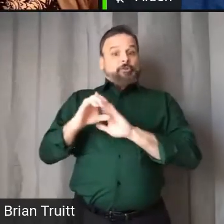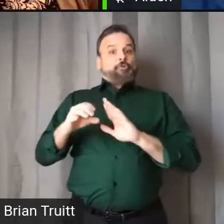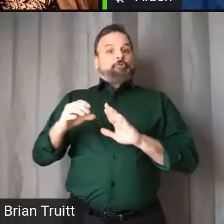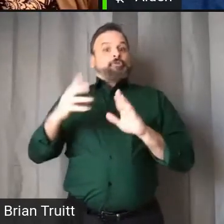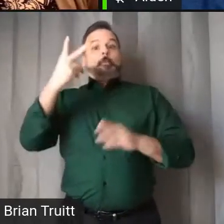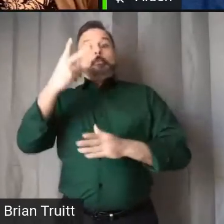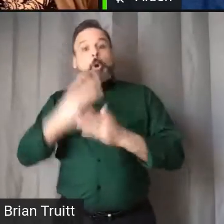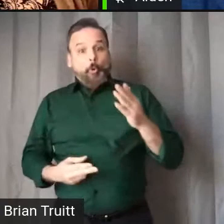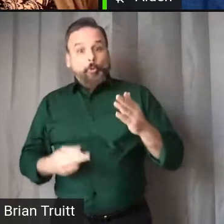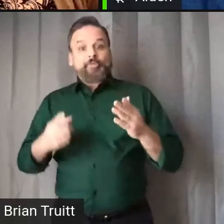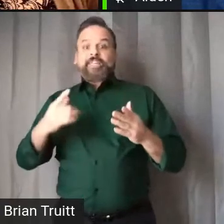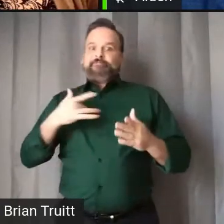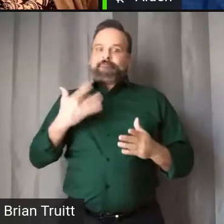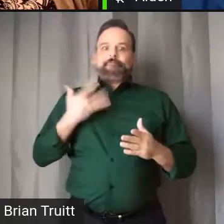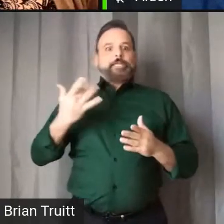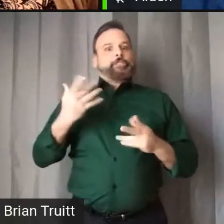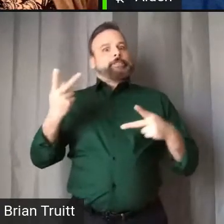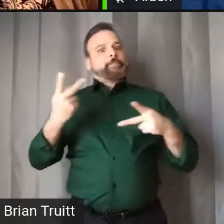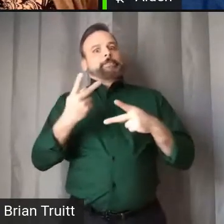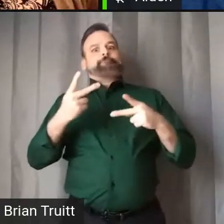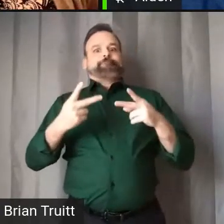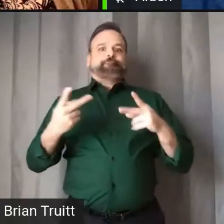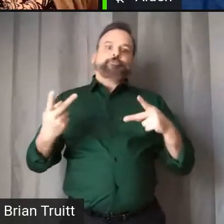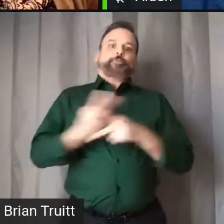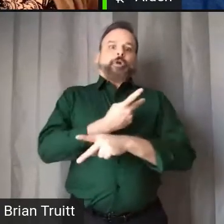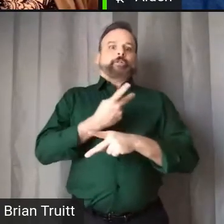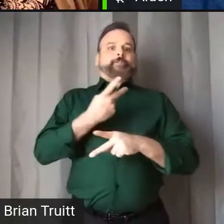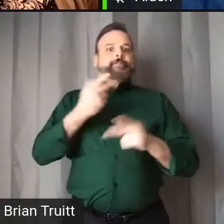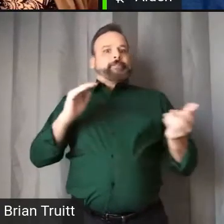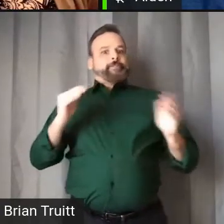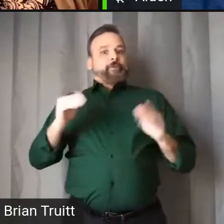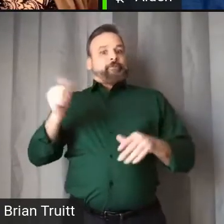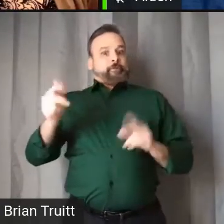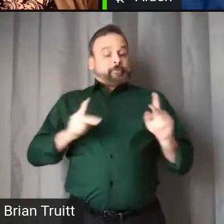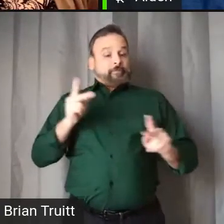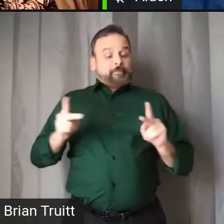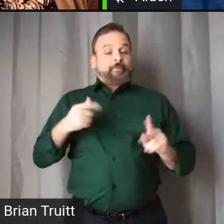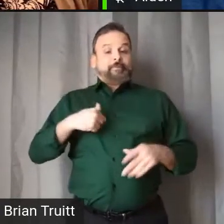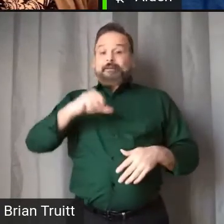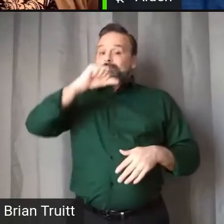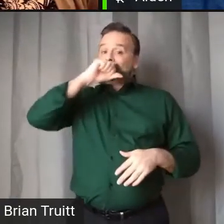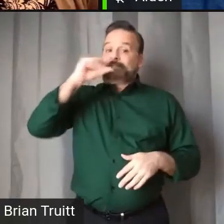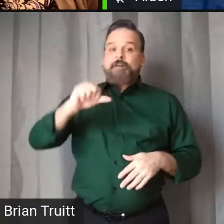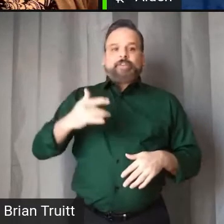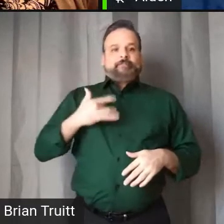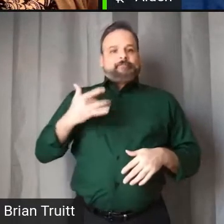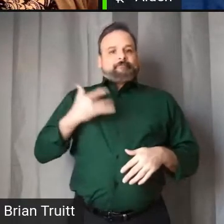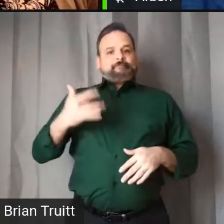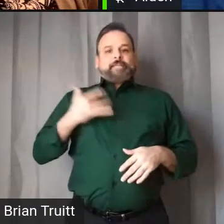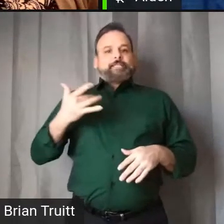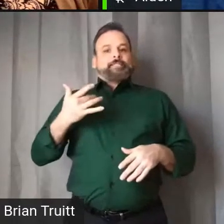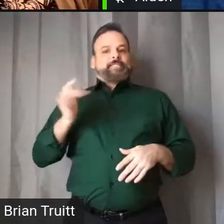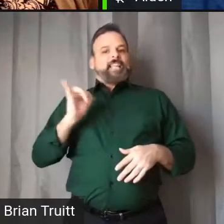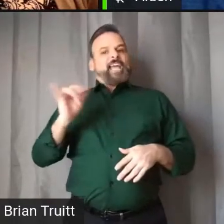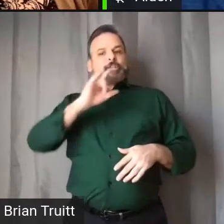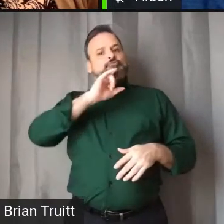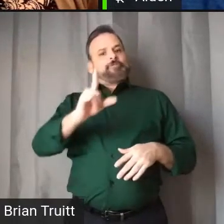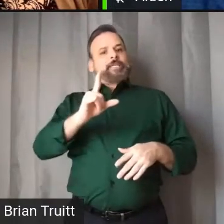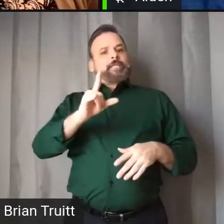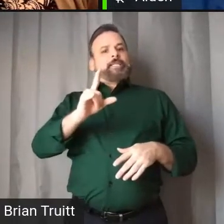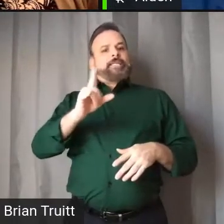doubly hard in this place that he grew up. So yeah, I love that it's, you know, feels like inextricable for all of us,